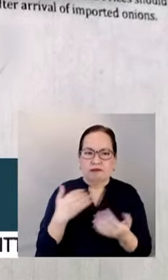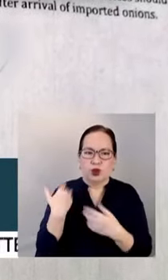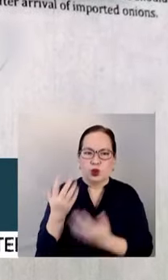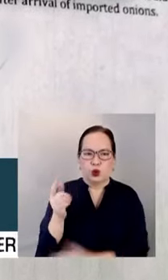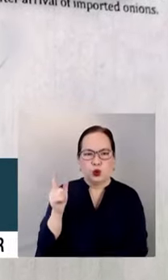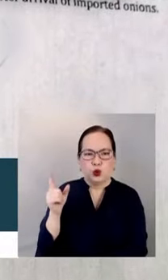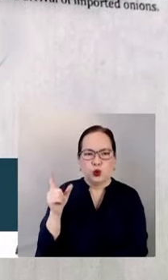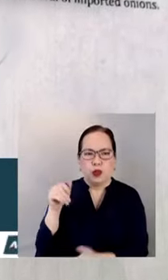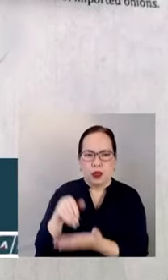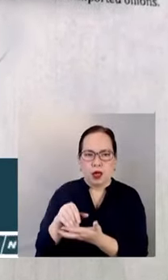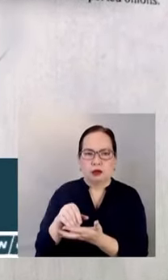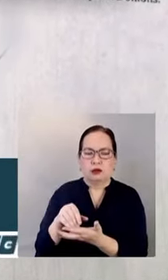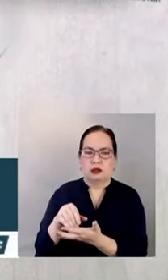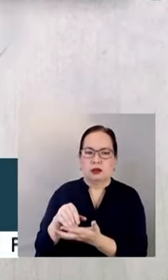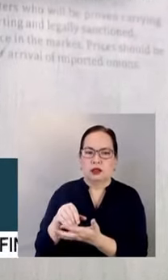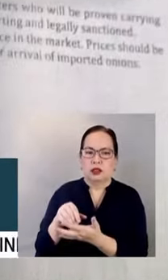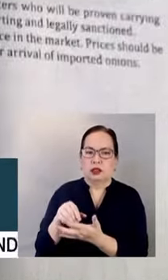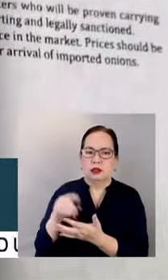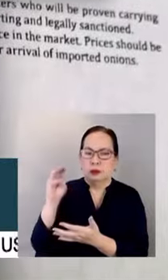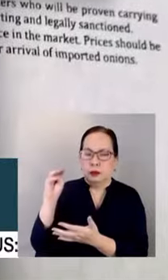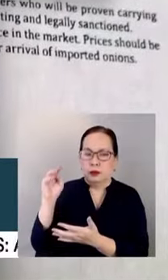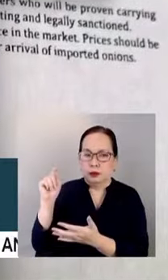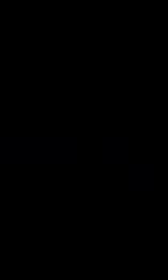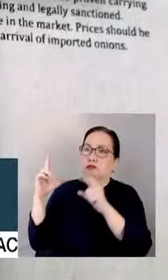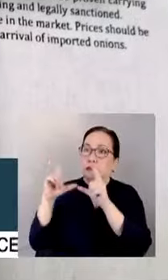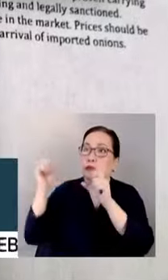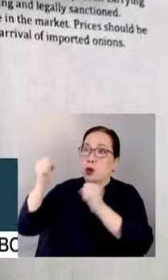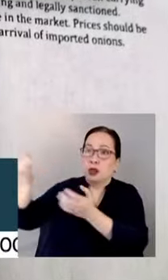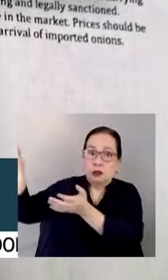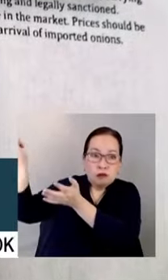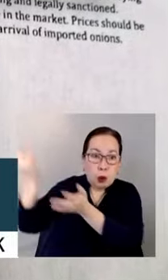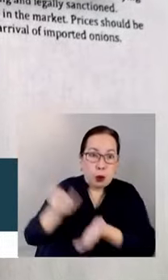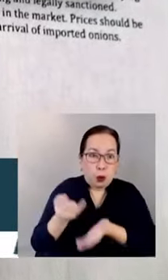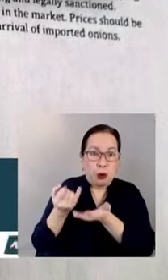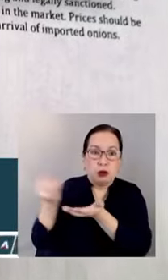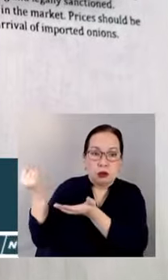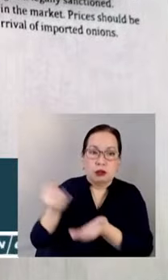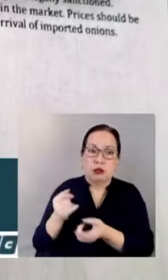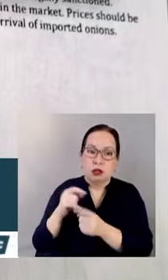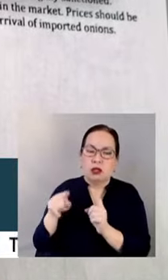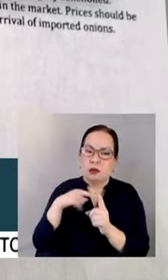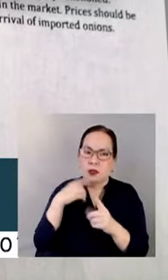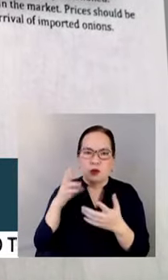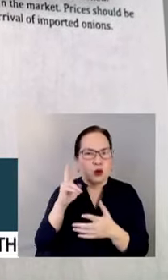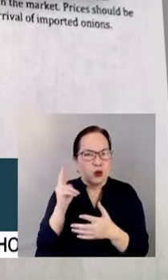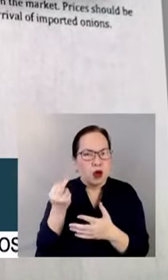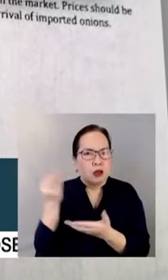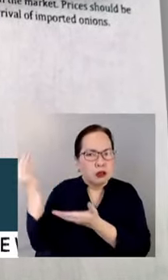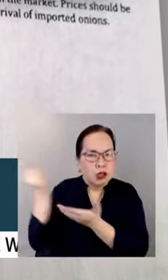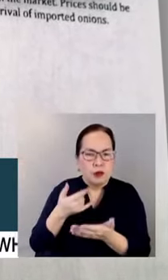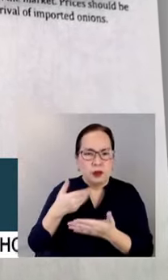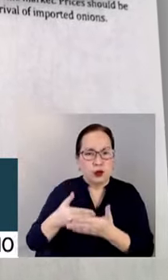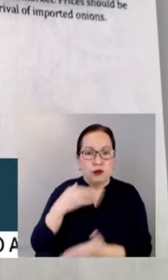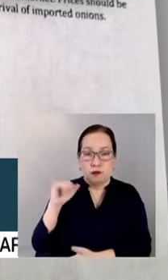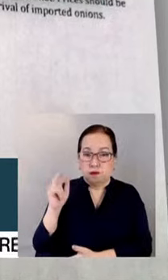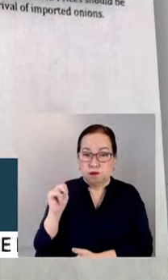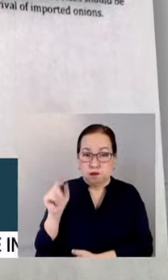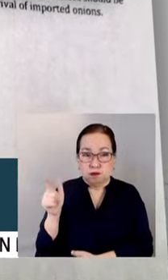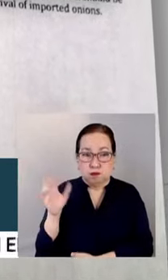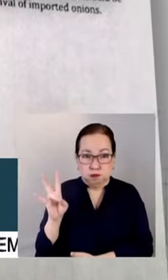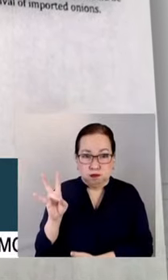of onions was issued to licensed importers. Arrival of shipments should be on or before January 27th.